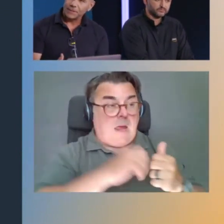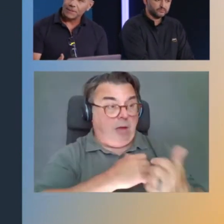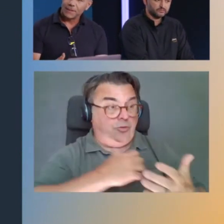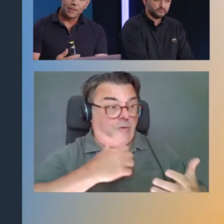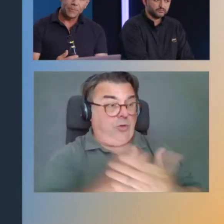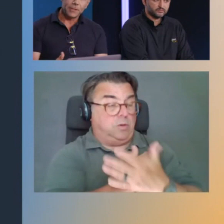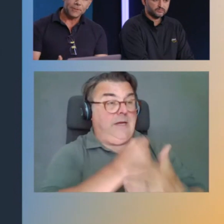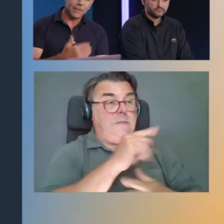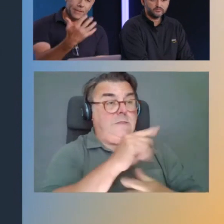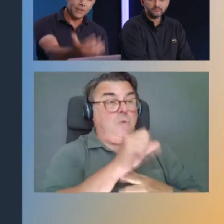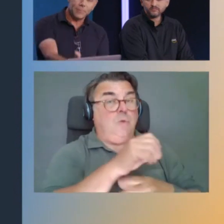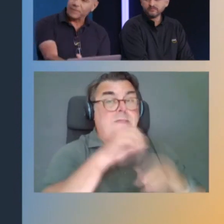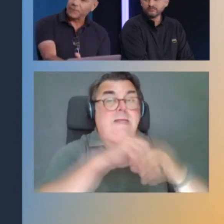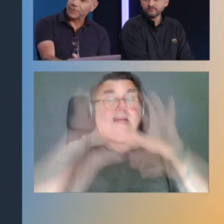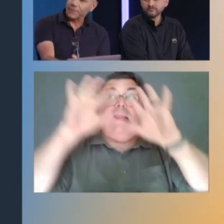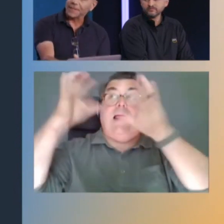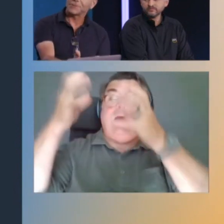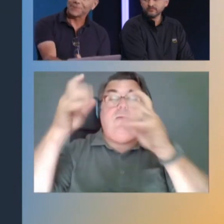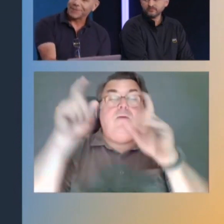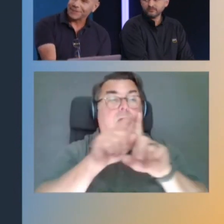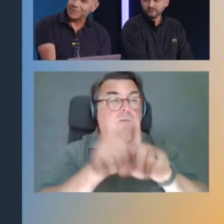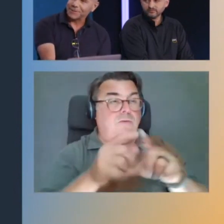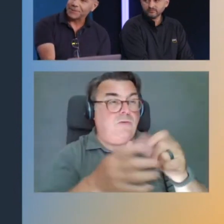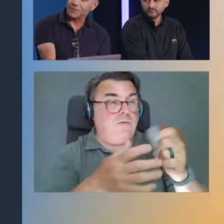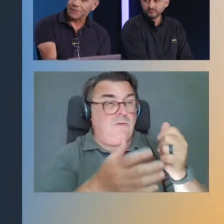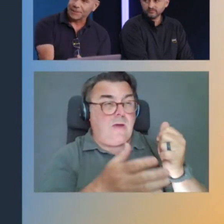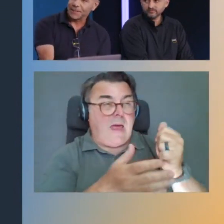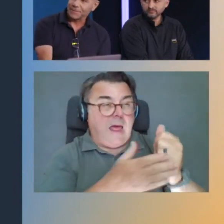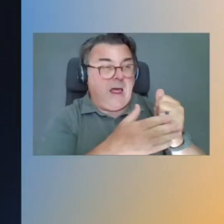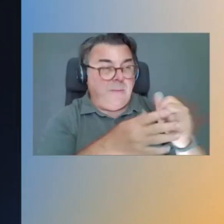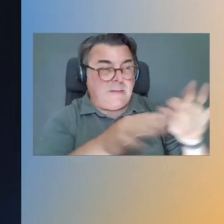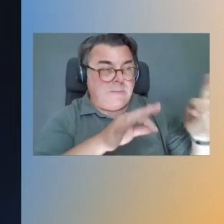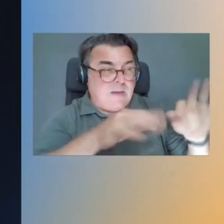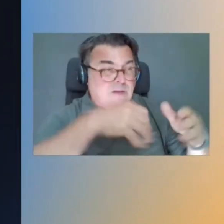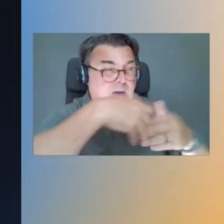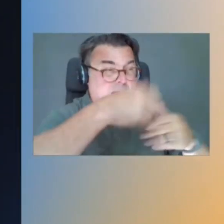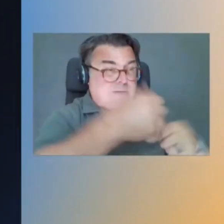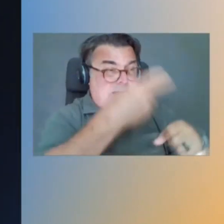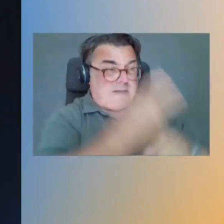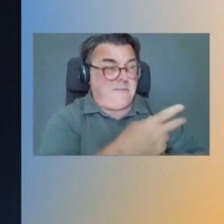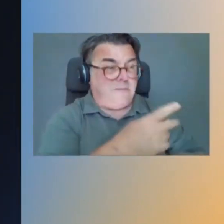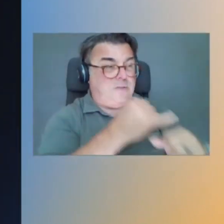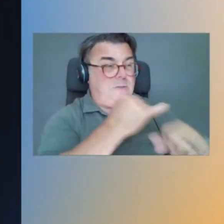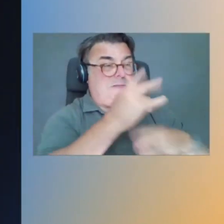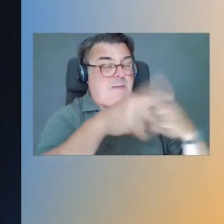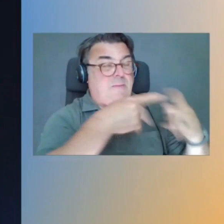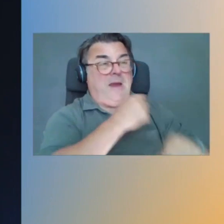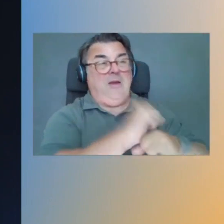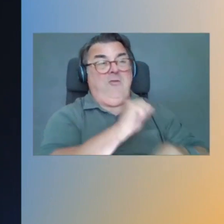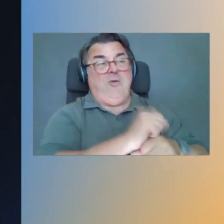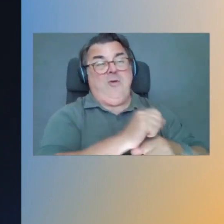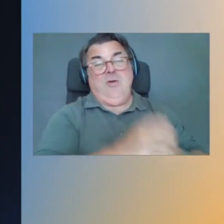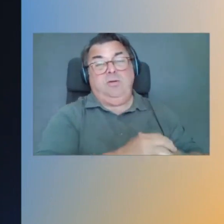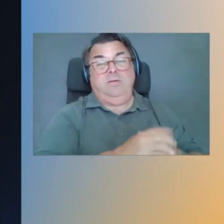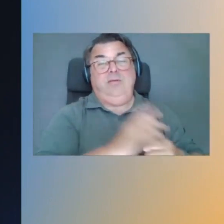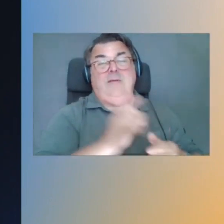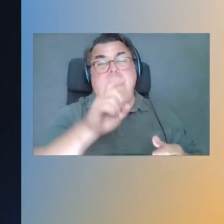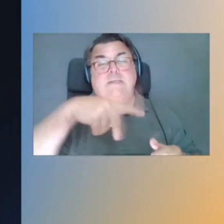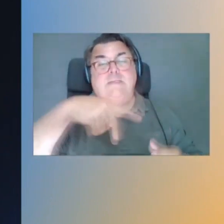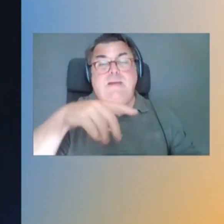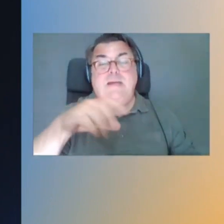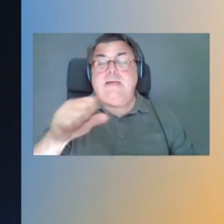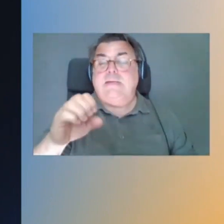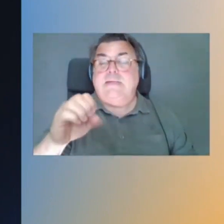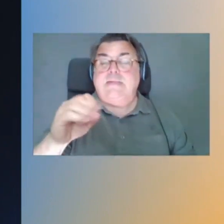cloud, but also how to help inform external customers that are doing the same thing. And NXP Semiconductor and